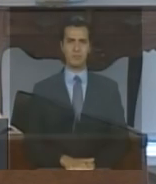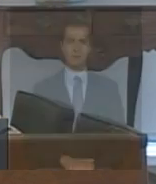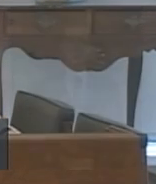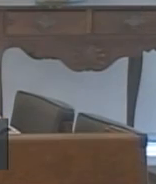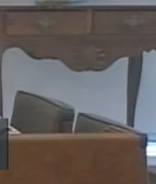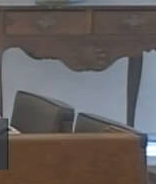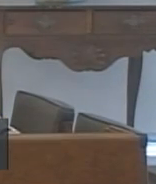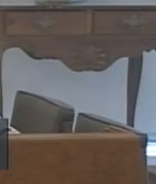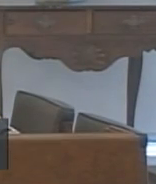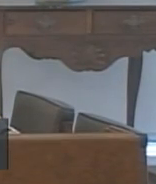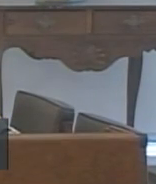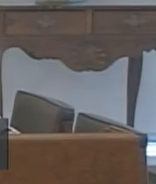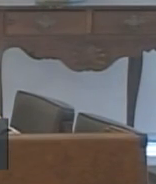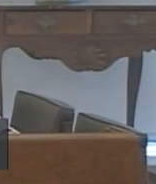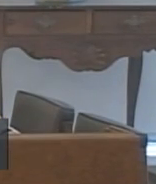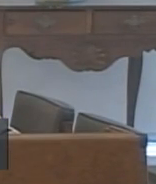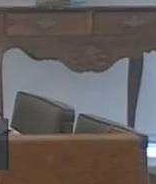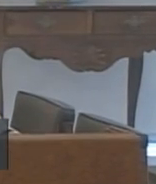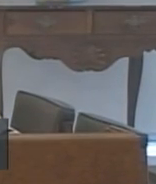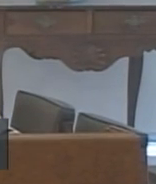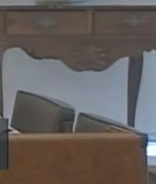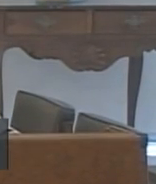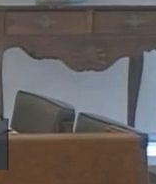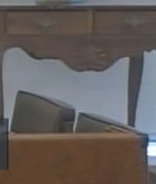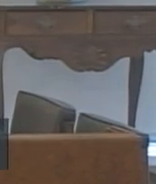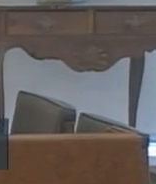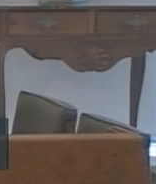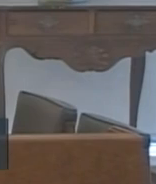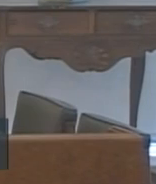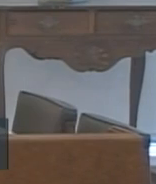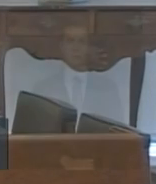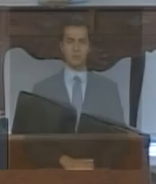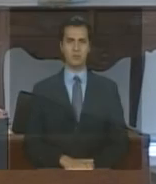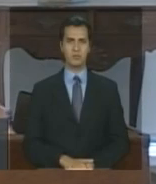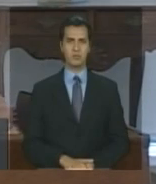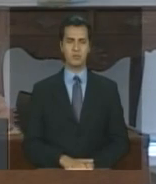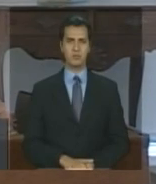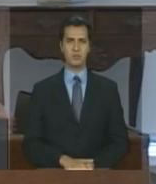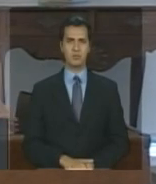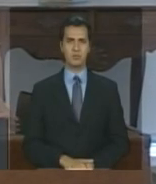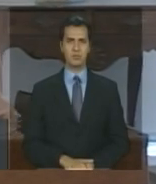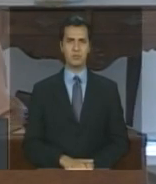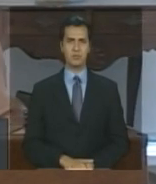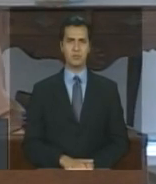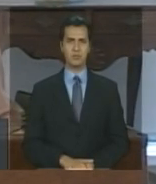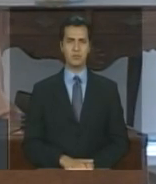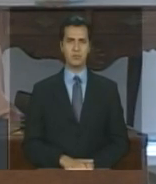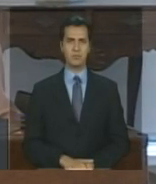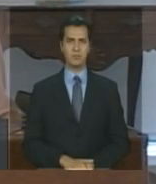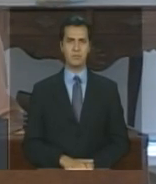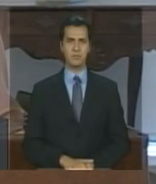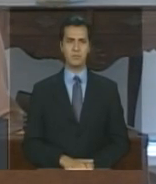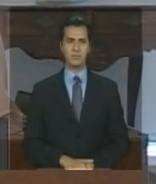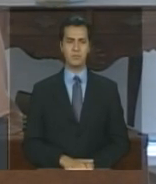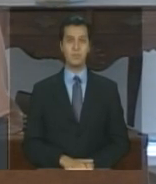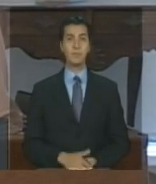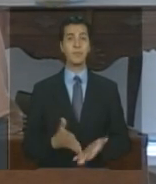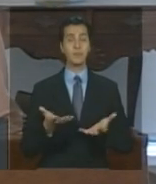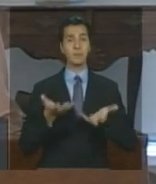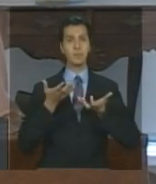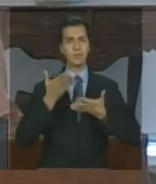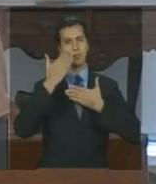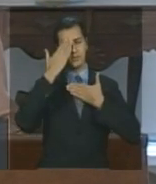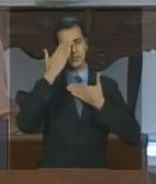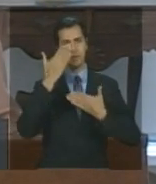two nations, which share one and the same hemisphere. Queria agradecer essa contribuição que